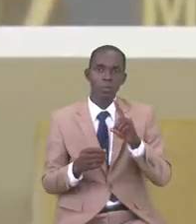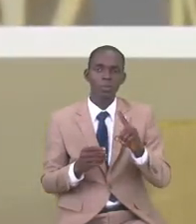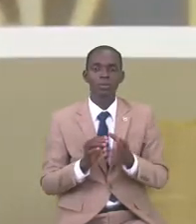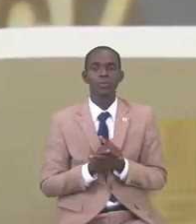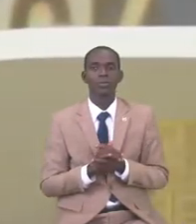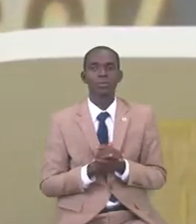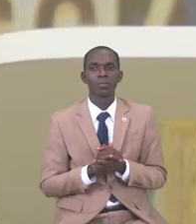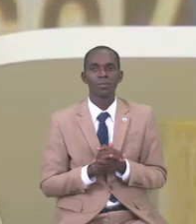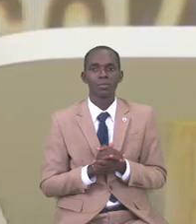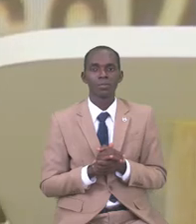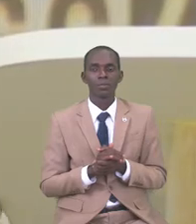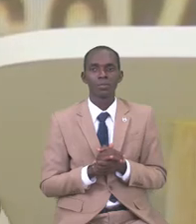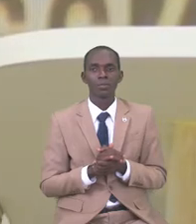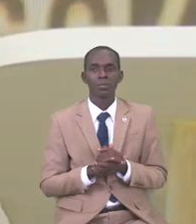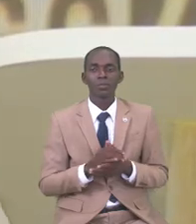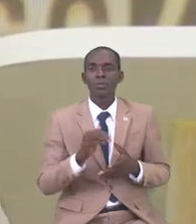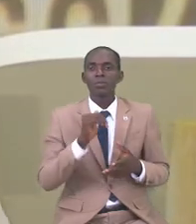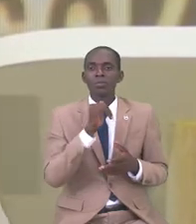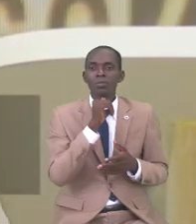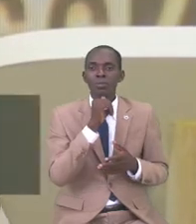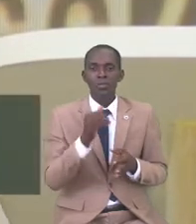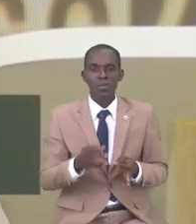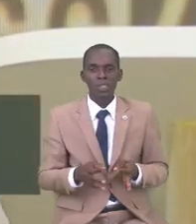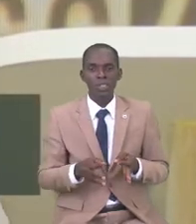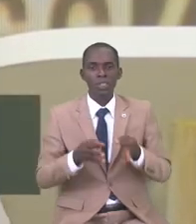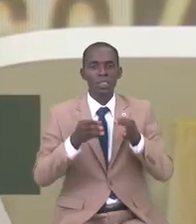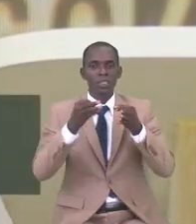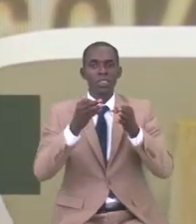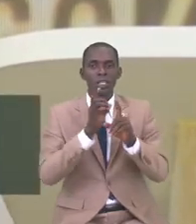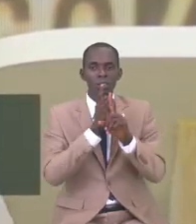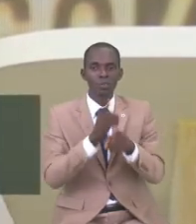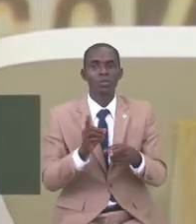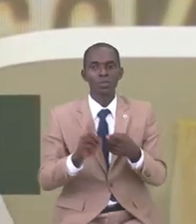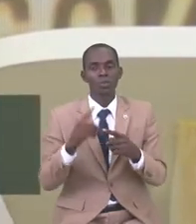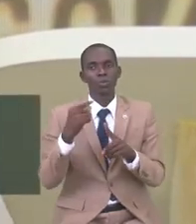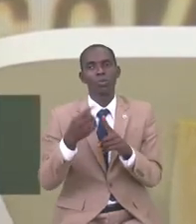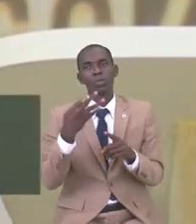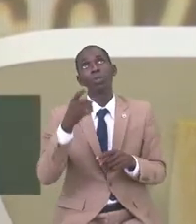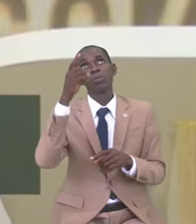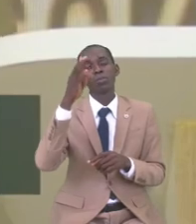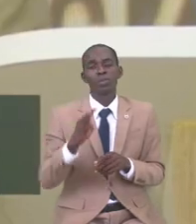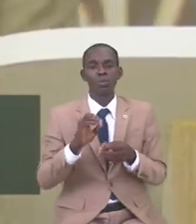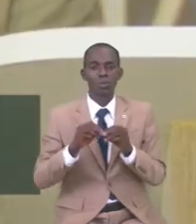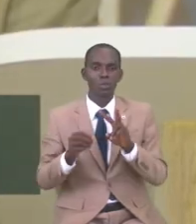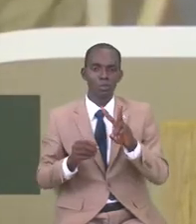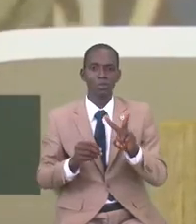Number one, unhesitating response to the word of God. Number